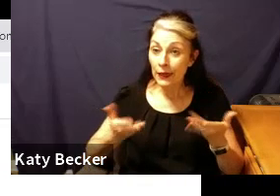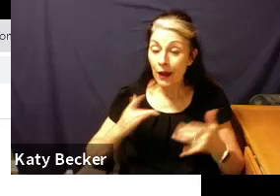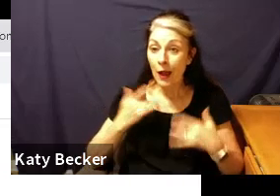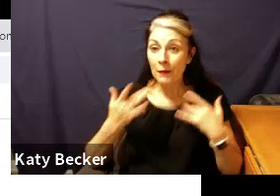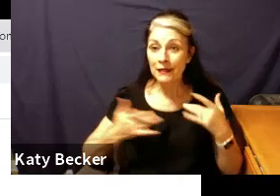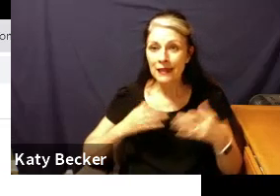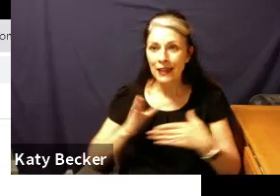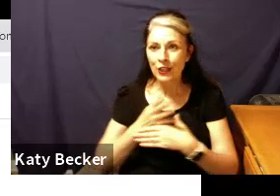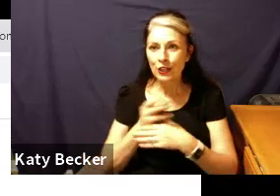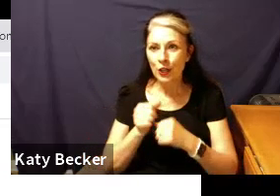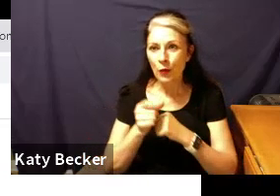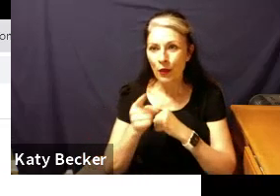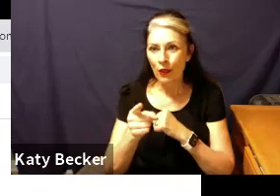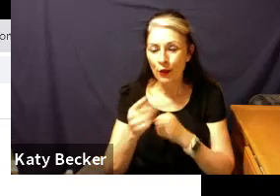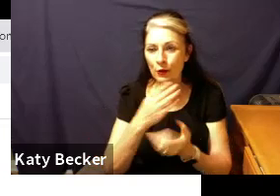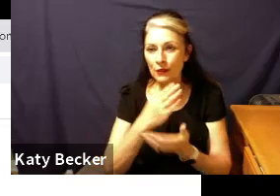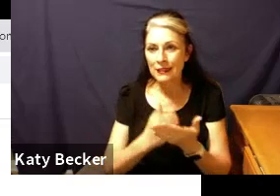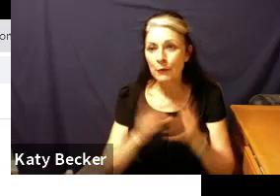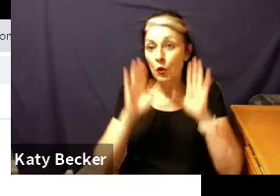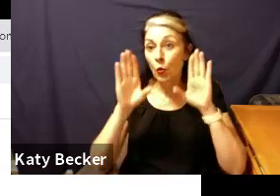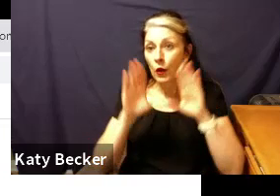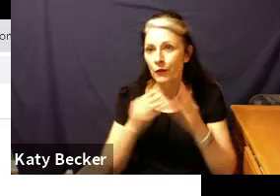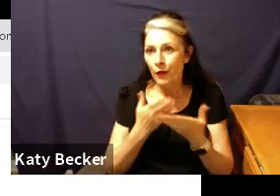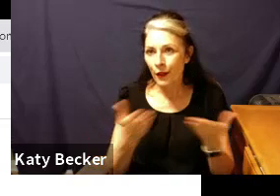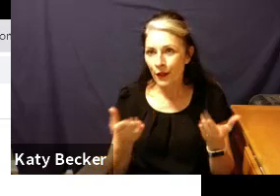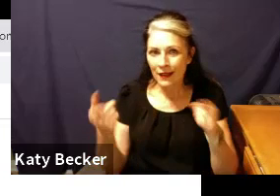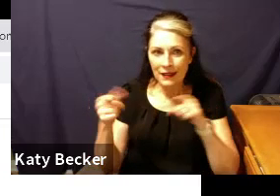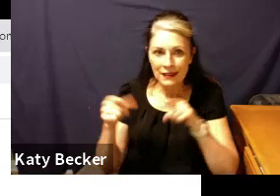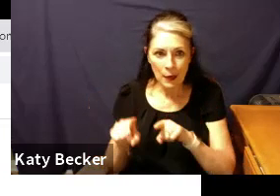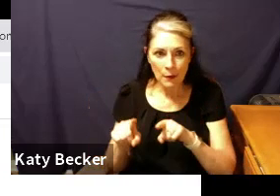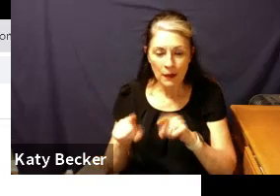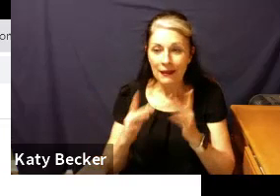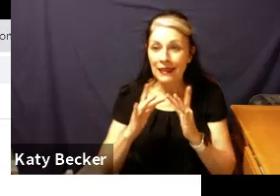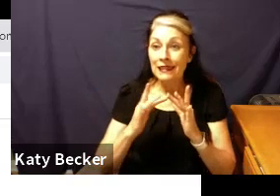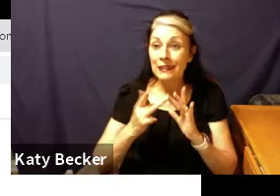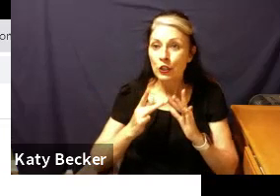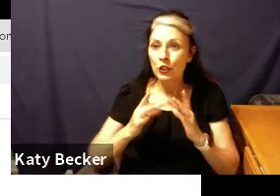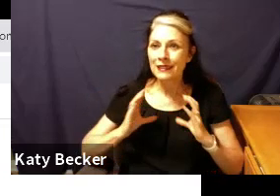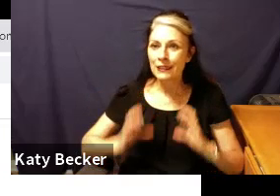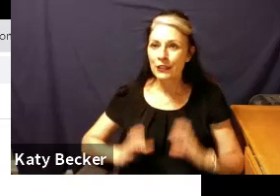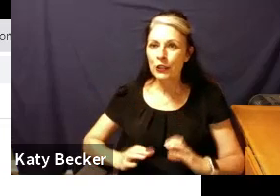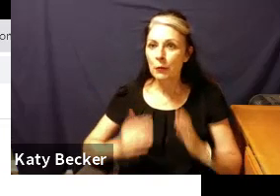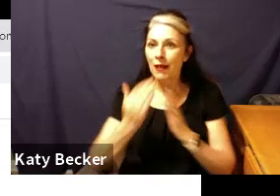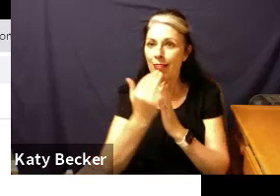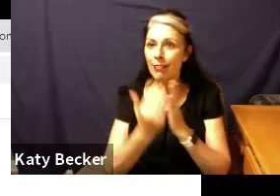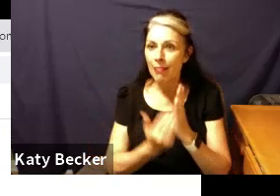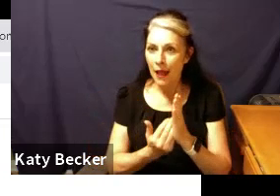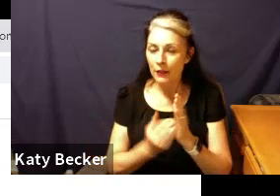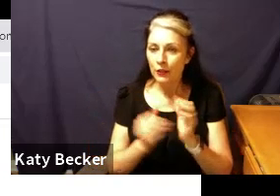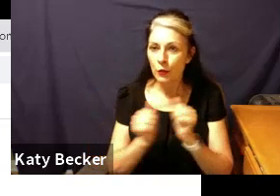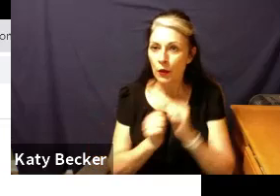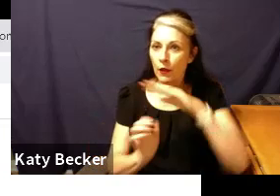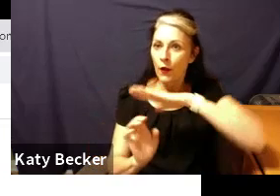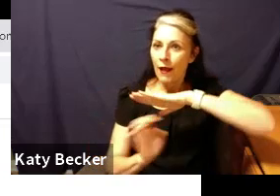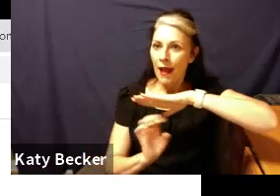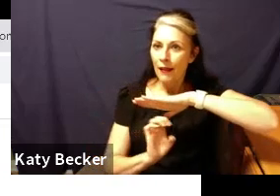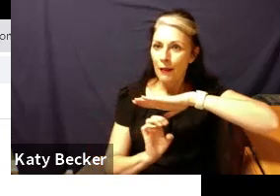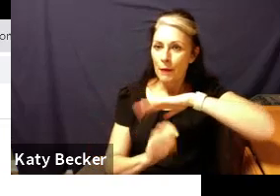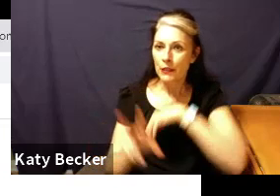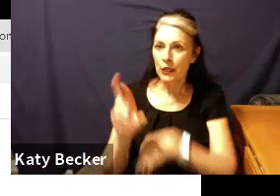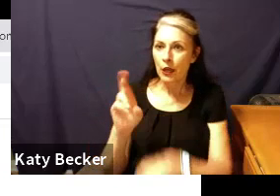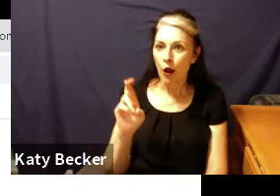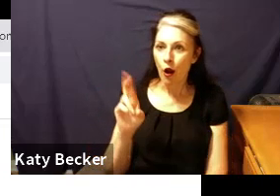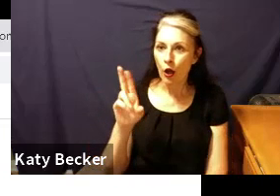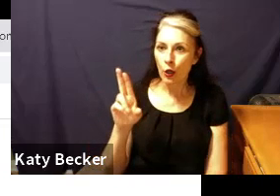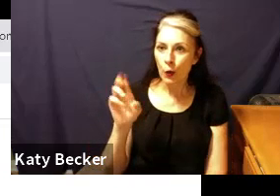to share with you some of the great things that are going on in the digital citizenship lessons with our elementary RUSD students.